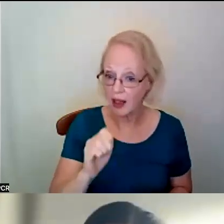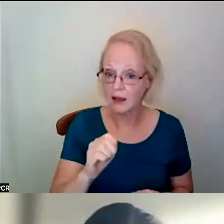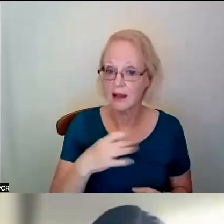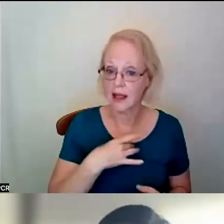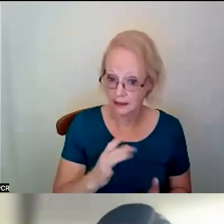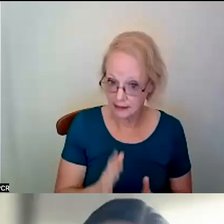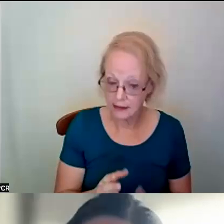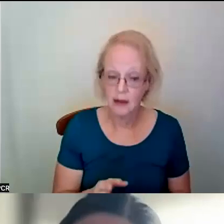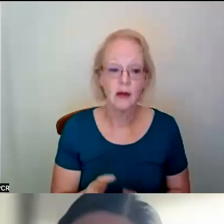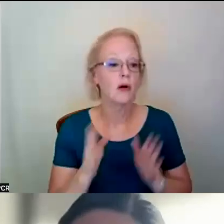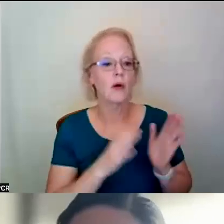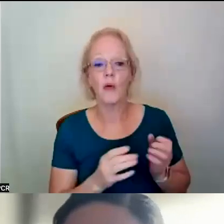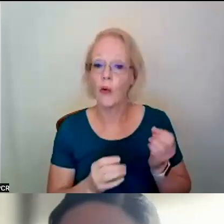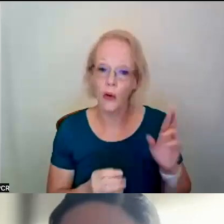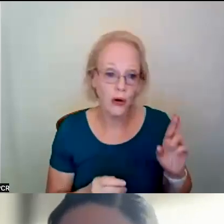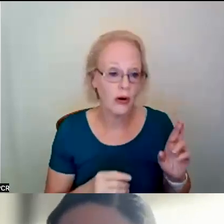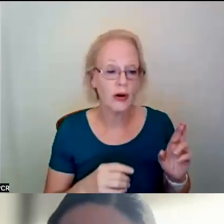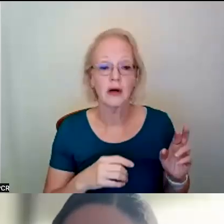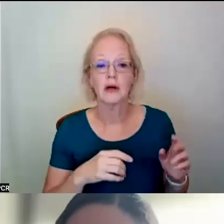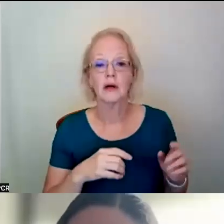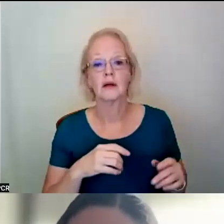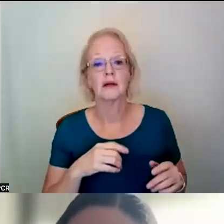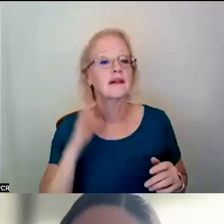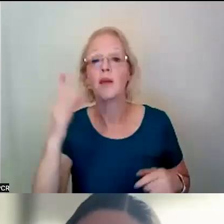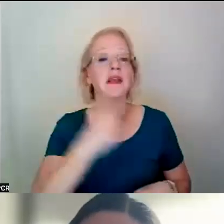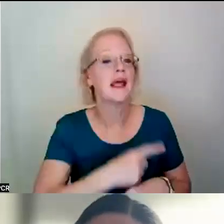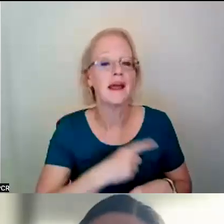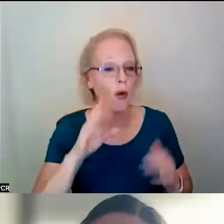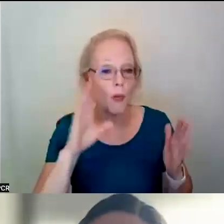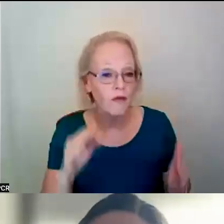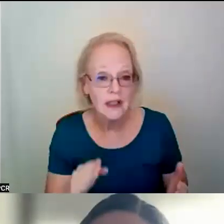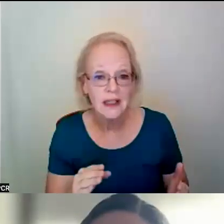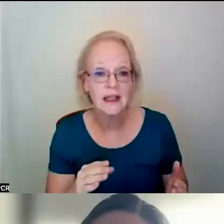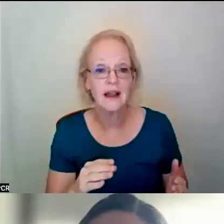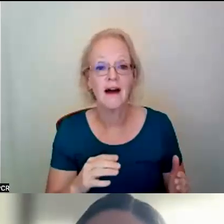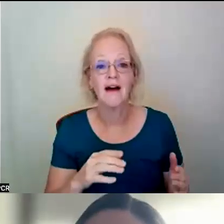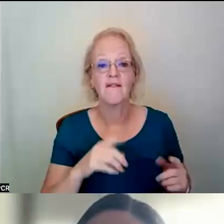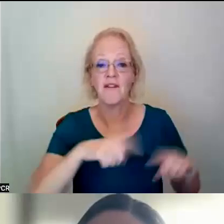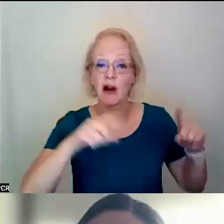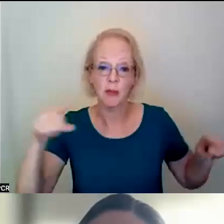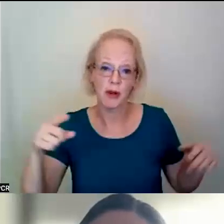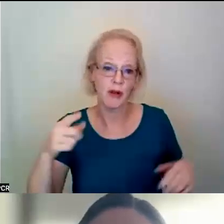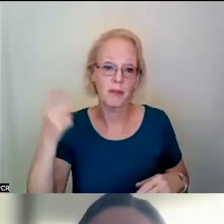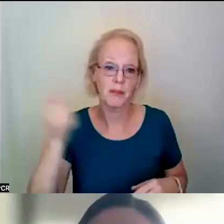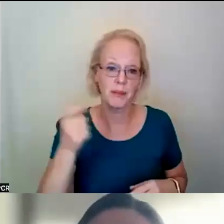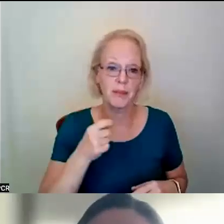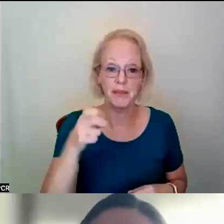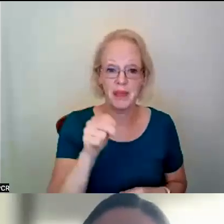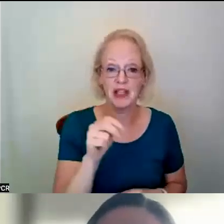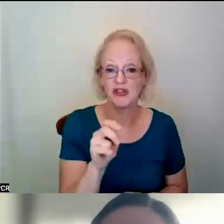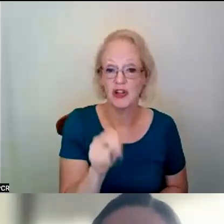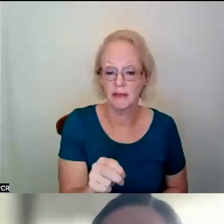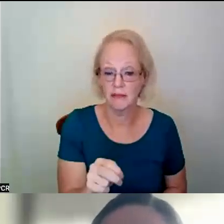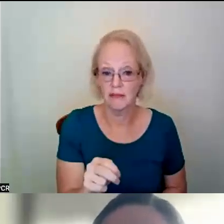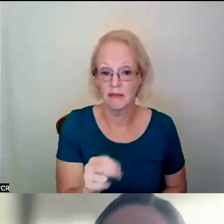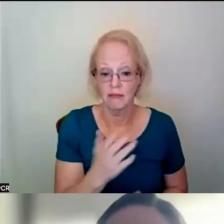likes, or someday, hopefully, a variable pension. Concept